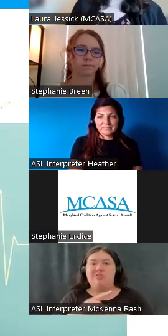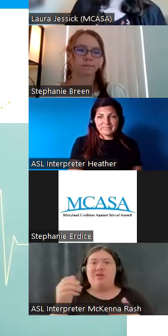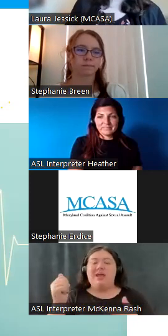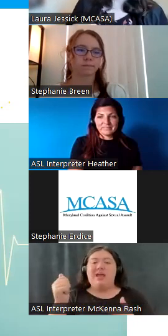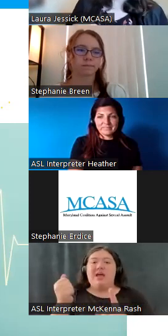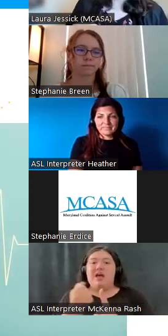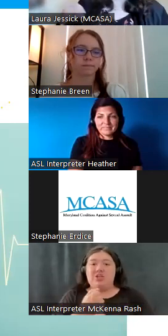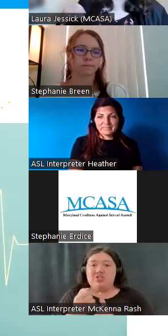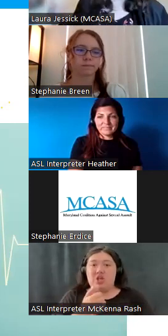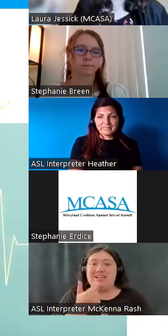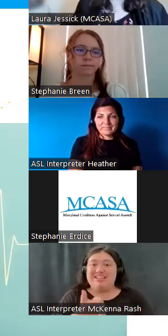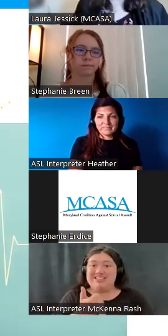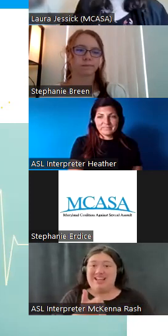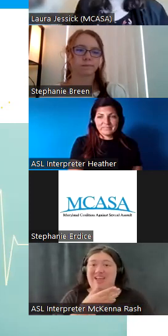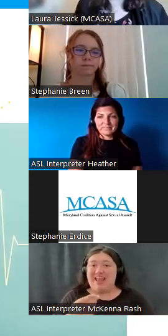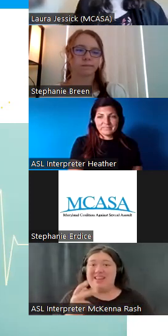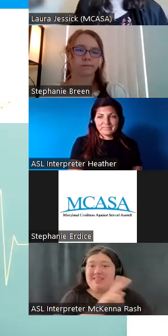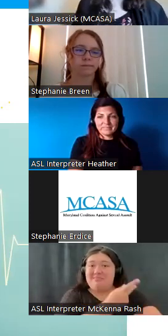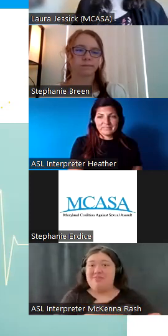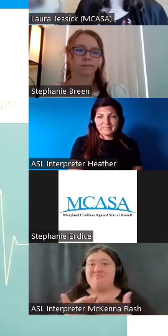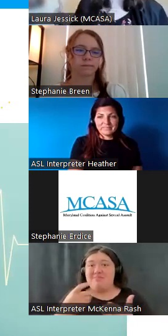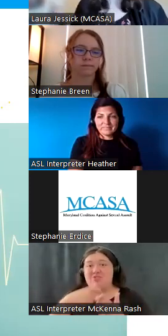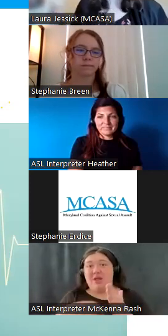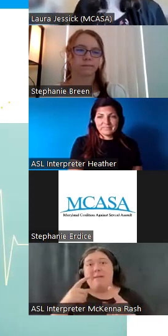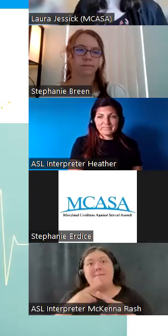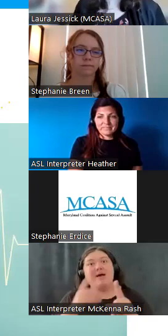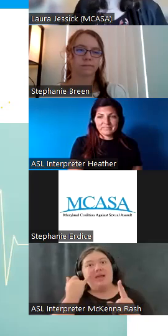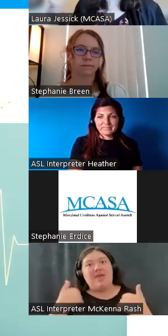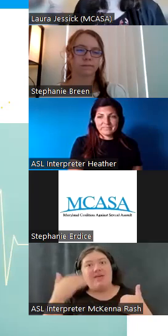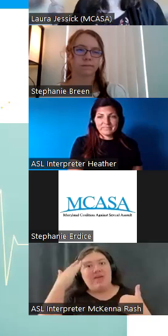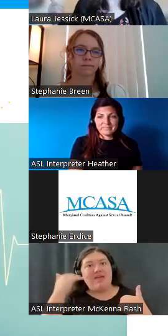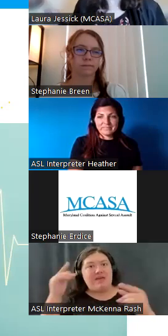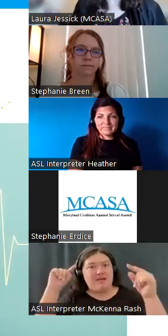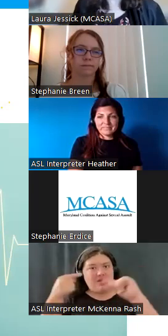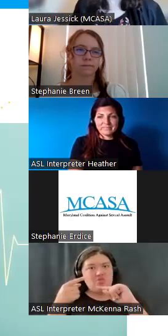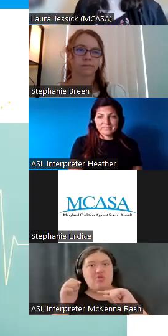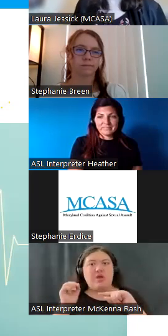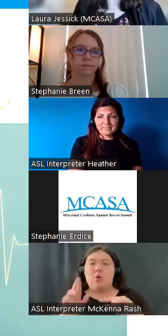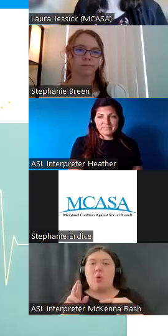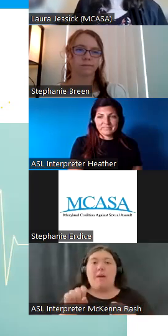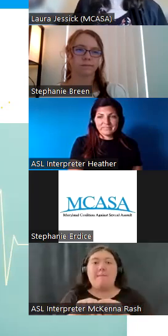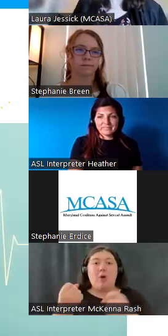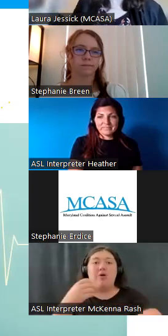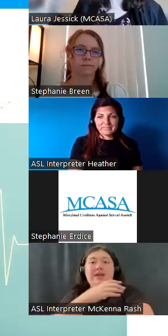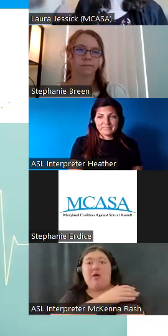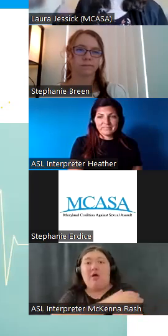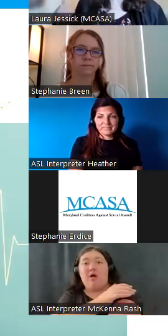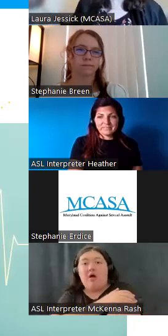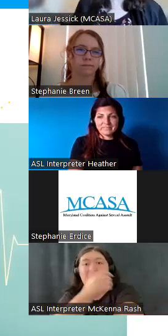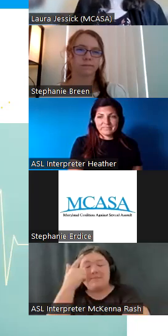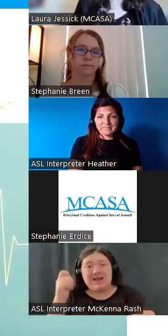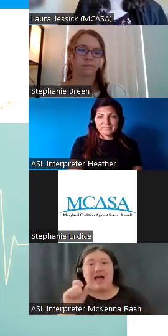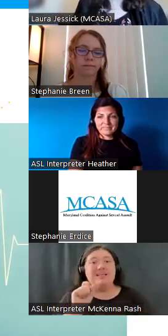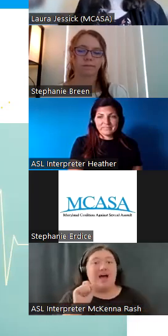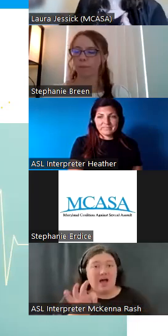be charged. But if somebody comes in with a head injury or a broken arm because as a result of